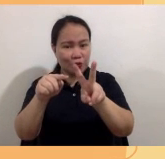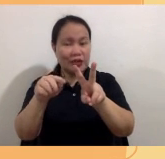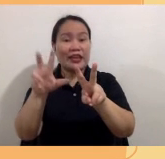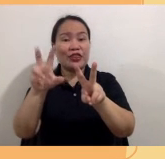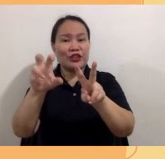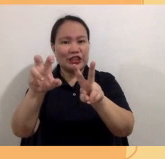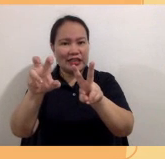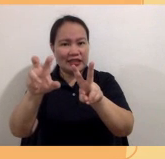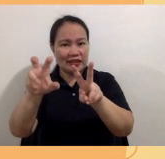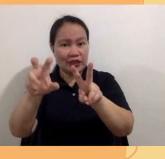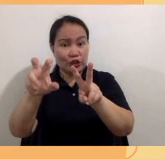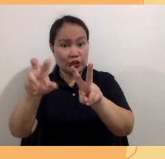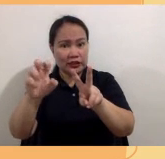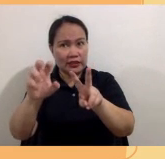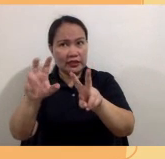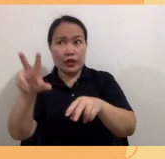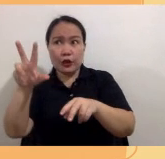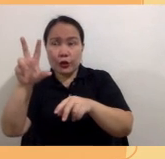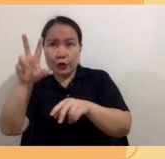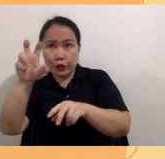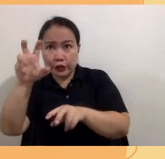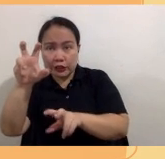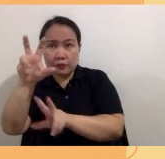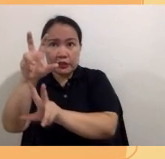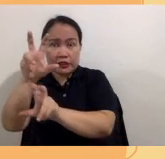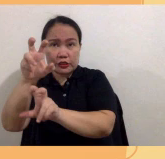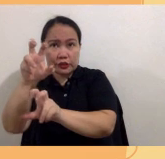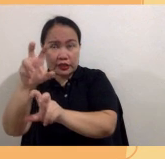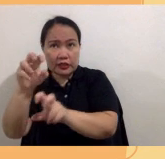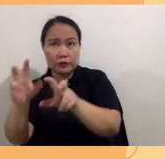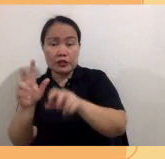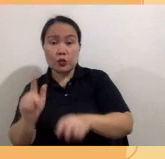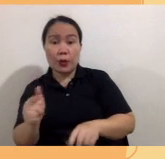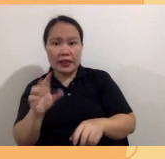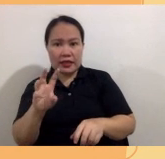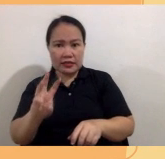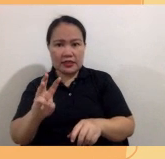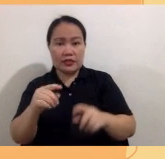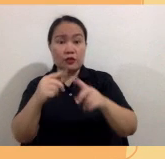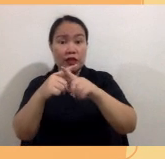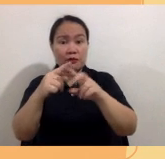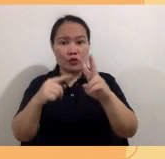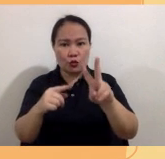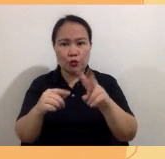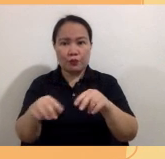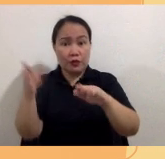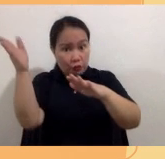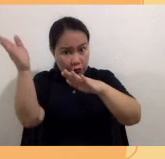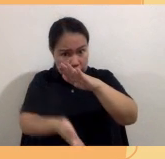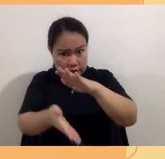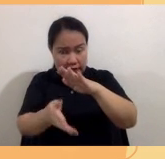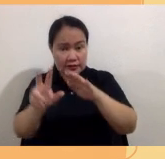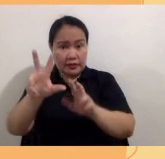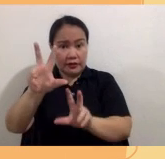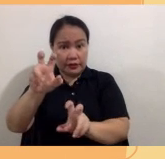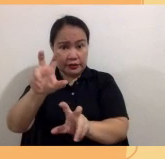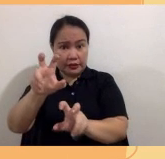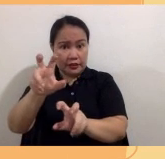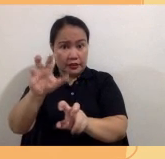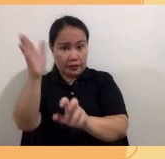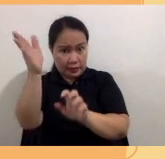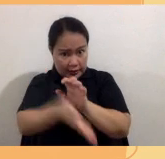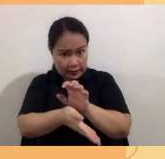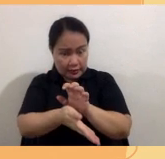13 times 2C. Okay? Kasi 13 times 2, that is 26 and then C. Over 13. So, now, we can